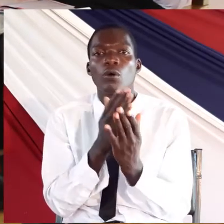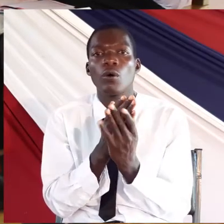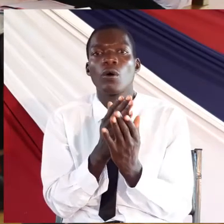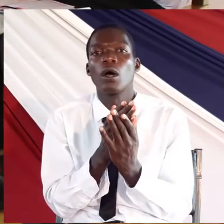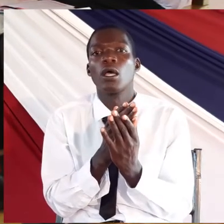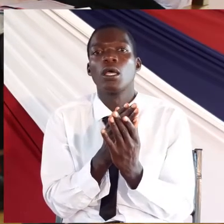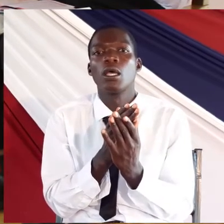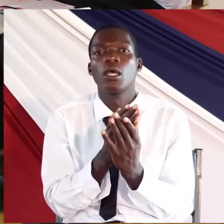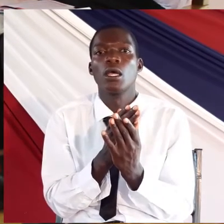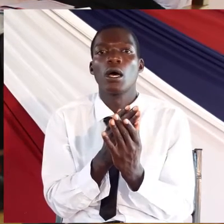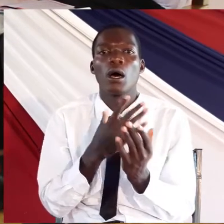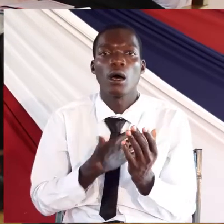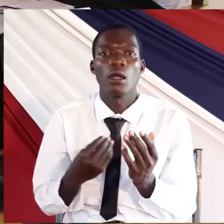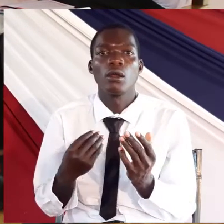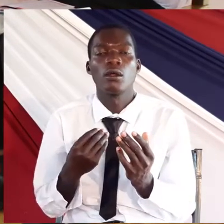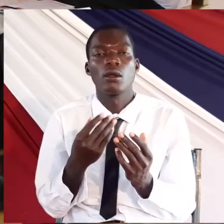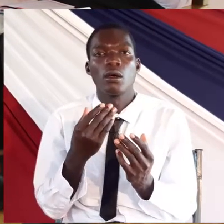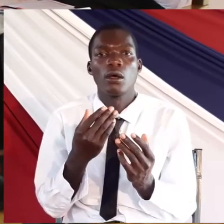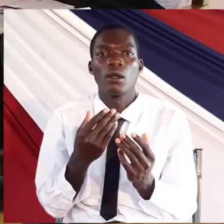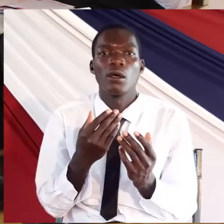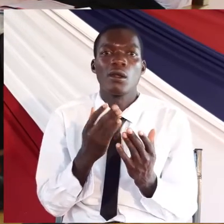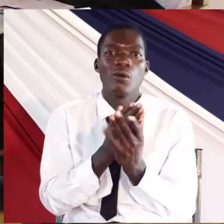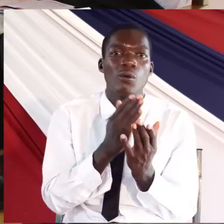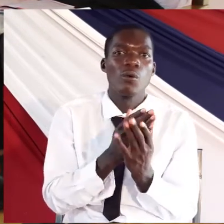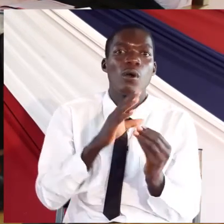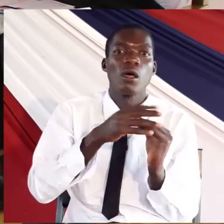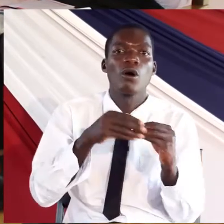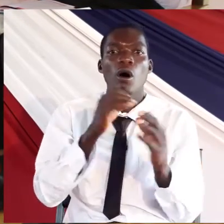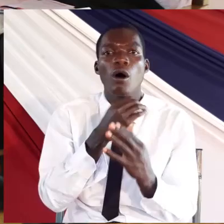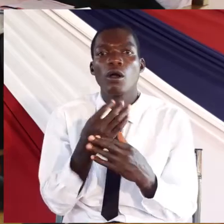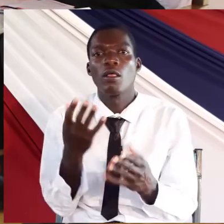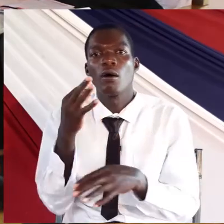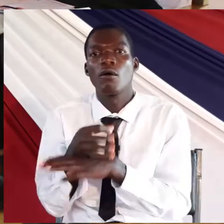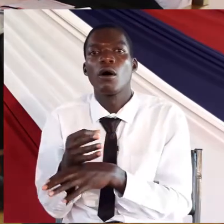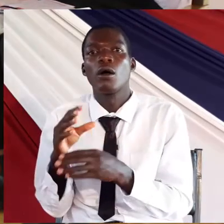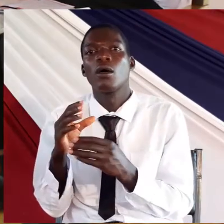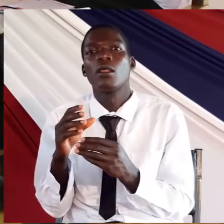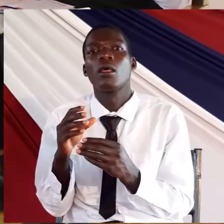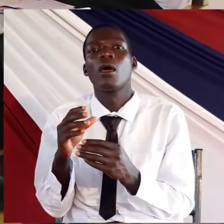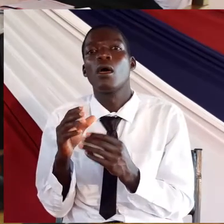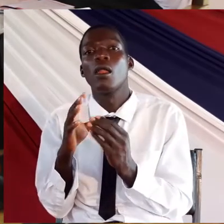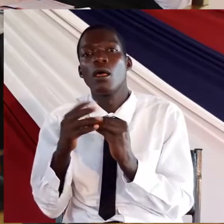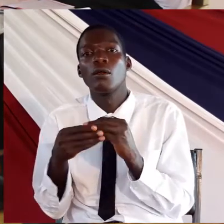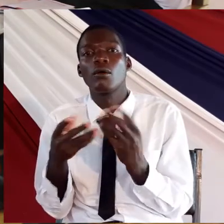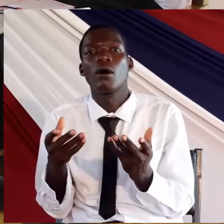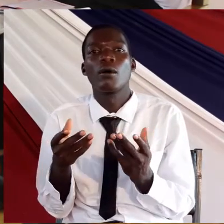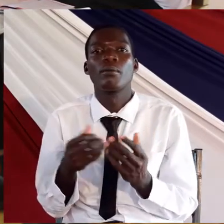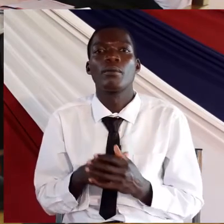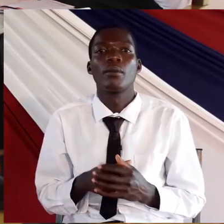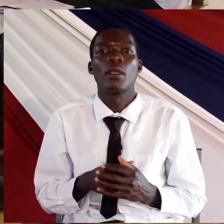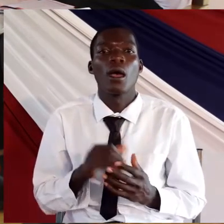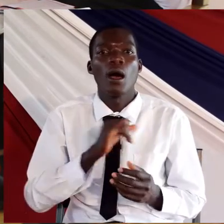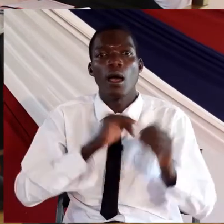history, and not just an imagination or a fabrication to explain a reality? I